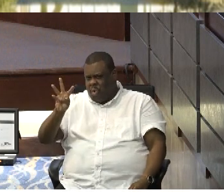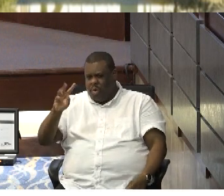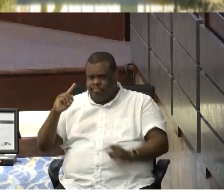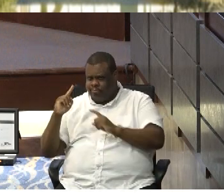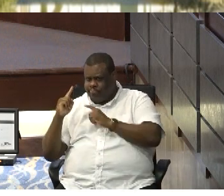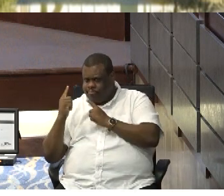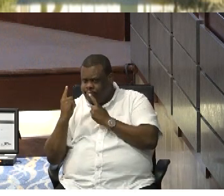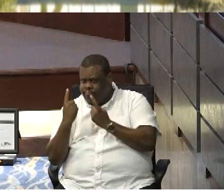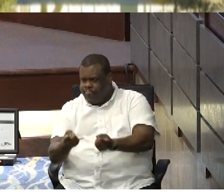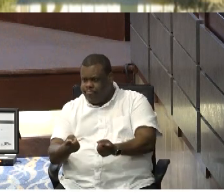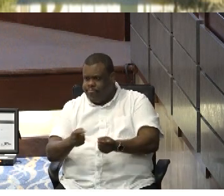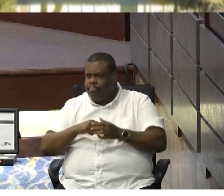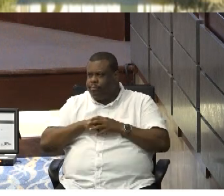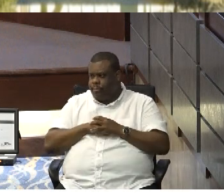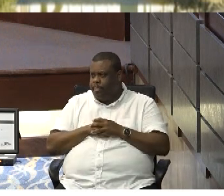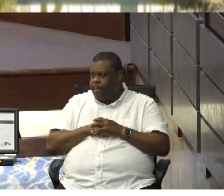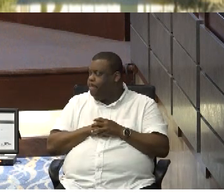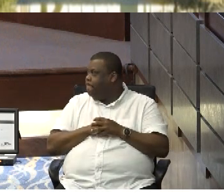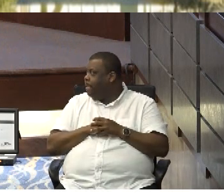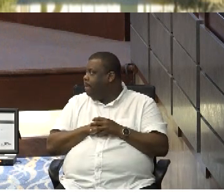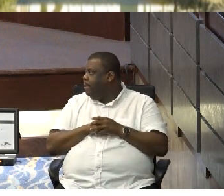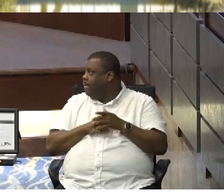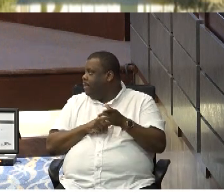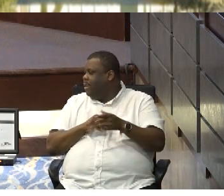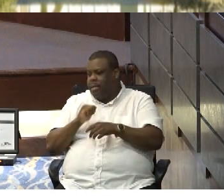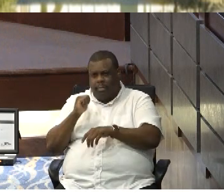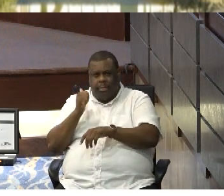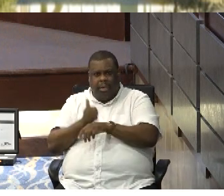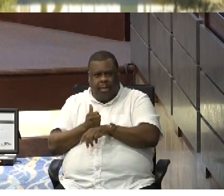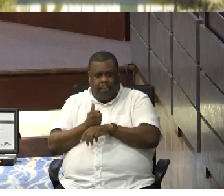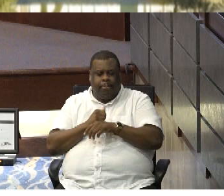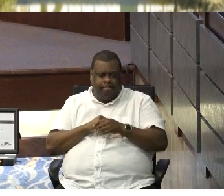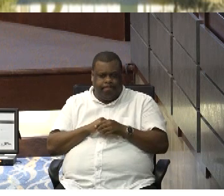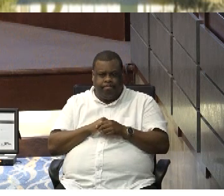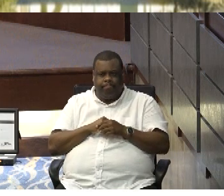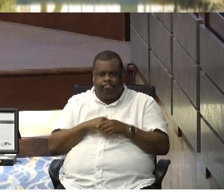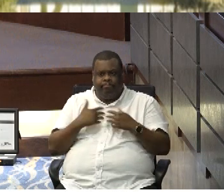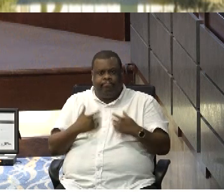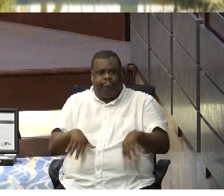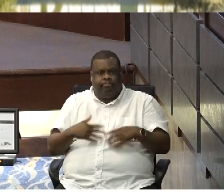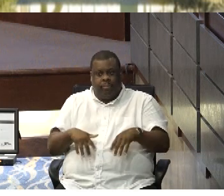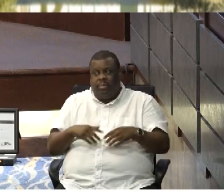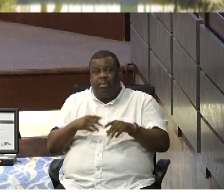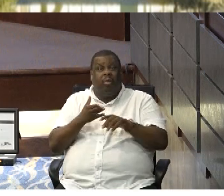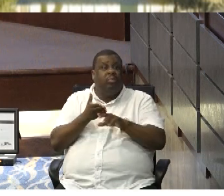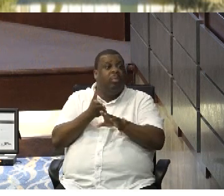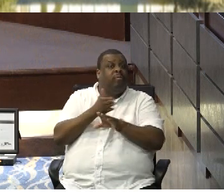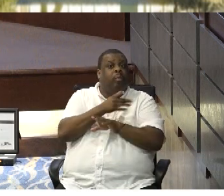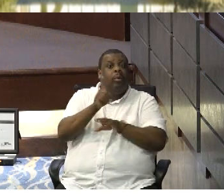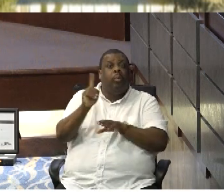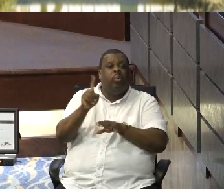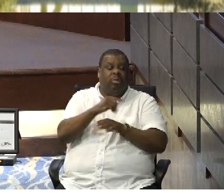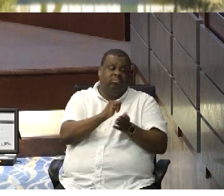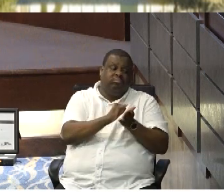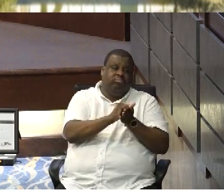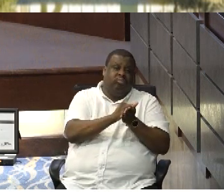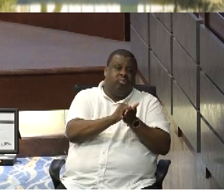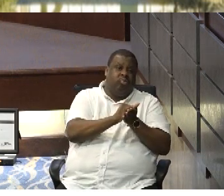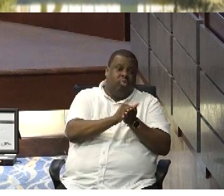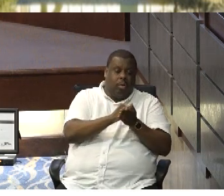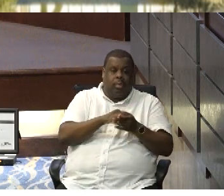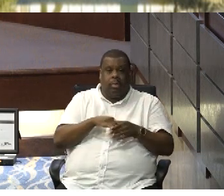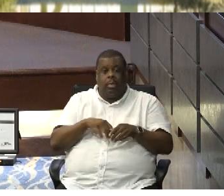that, even in 2003 when he was based in Rotterdam, and he's been in the New York office since 2007.